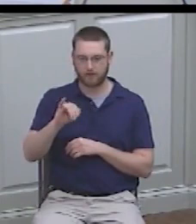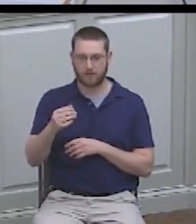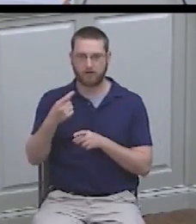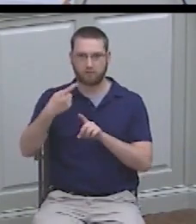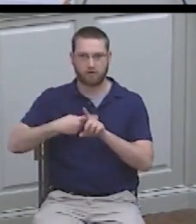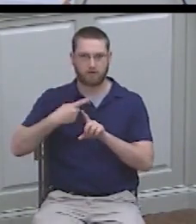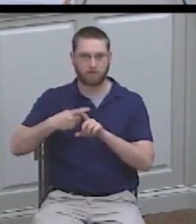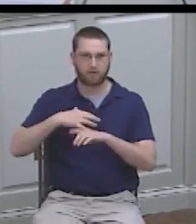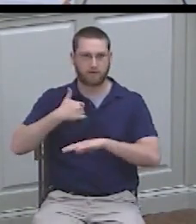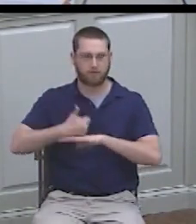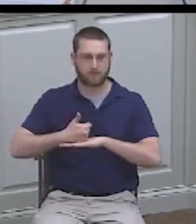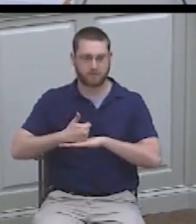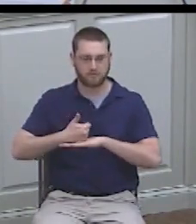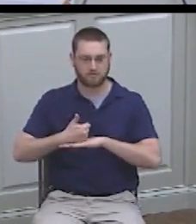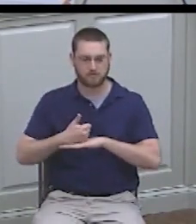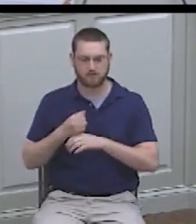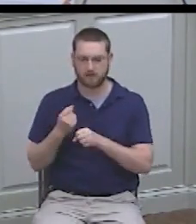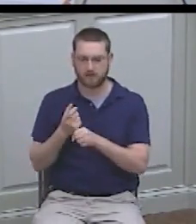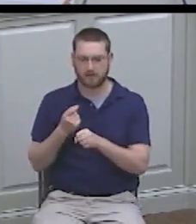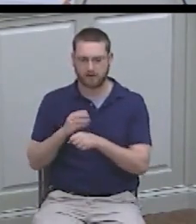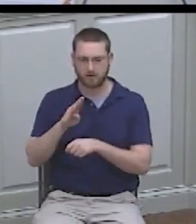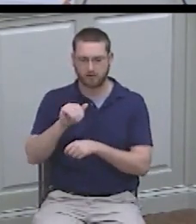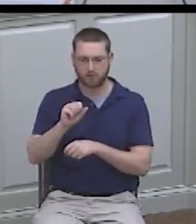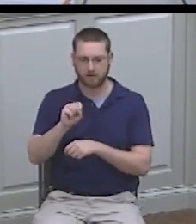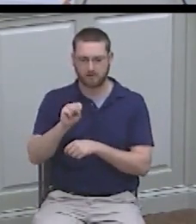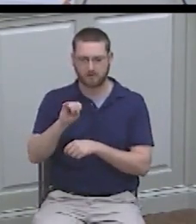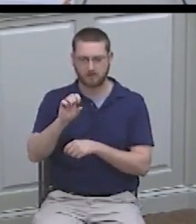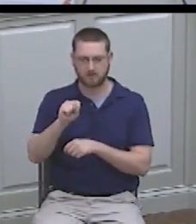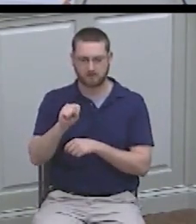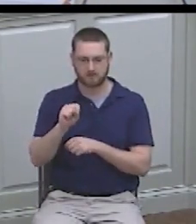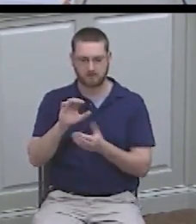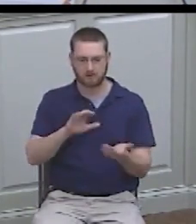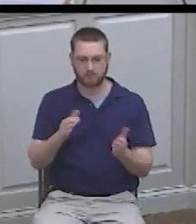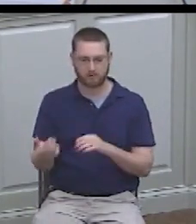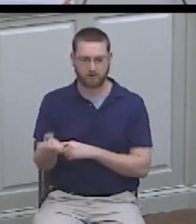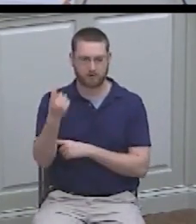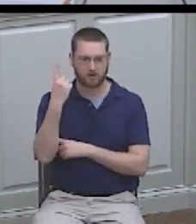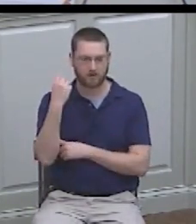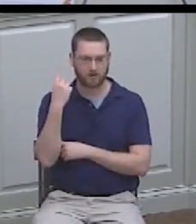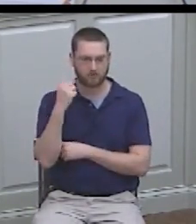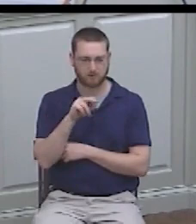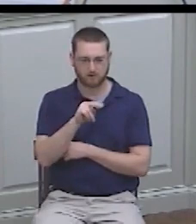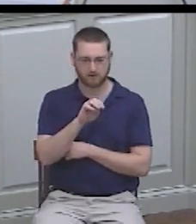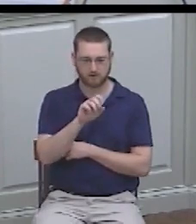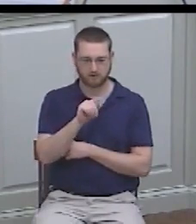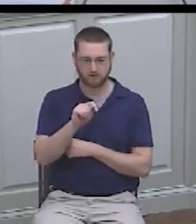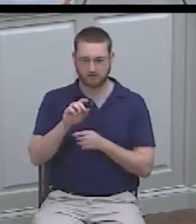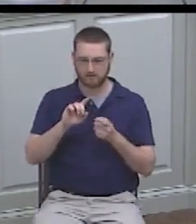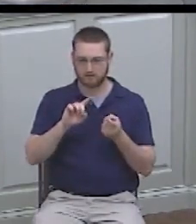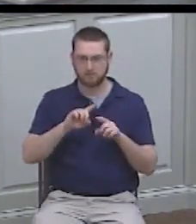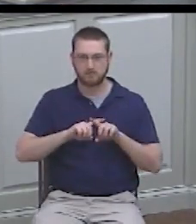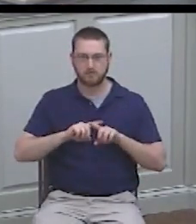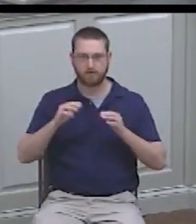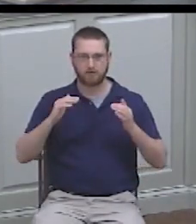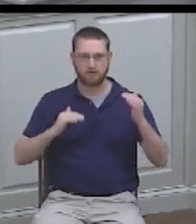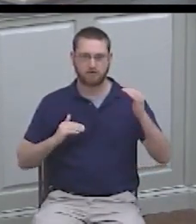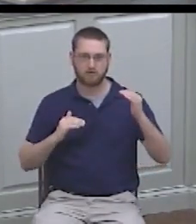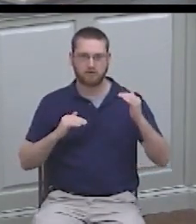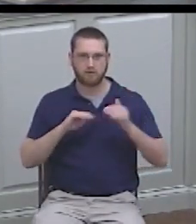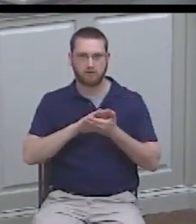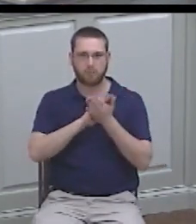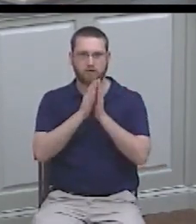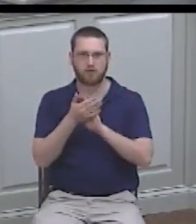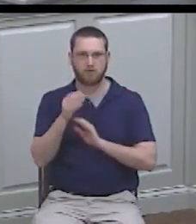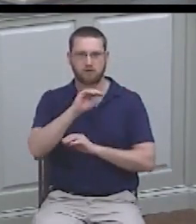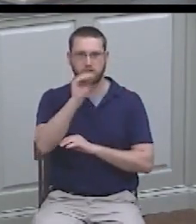average on the annual basis then compared to the previous year. The net difference becomes a percentage, and so it'll be calculated on the same